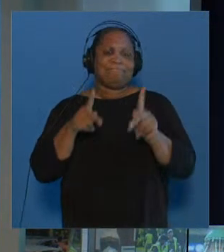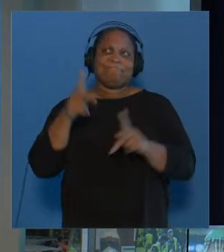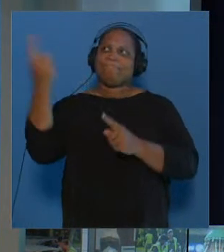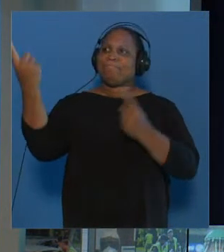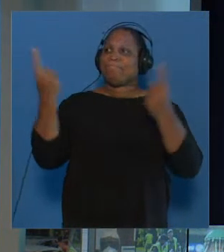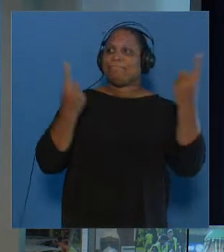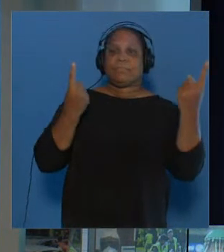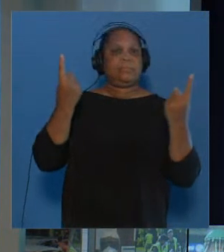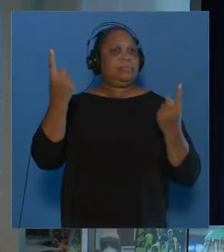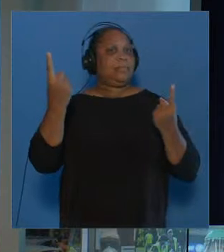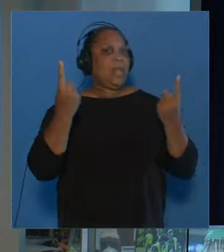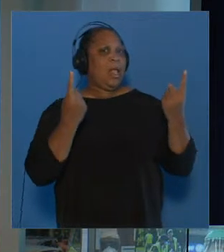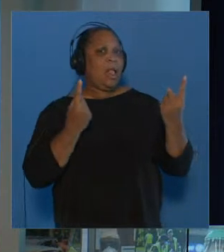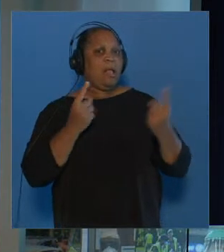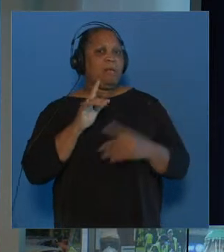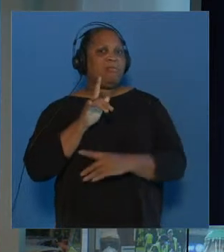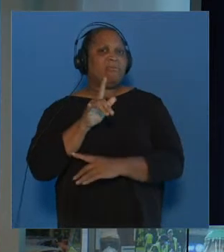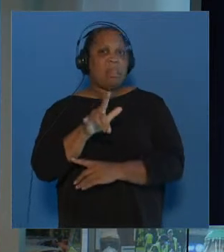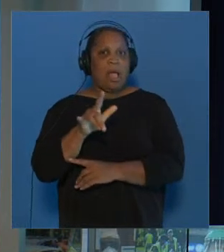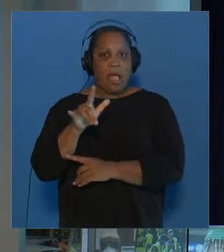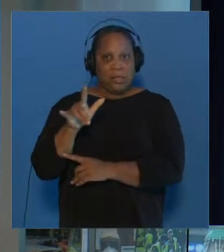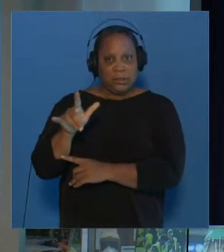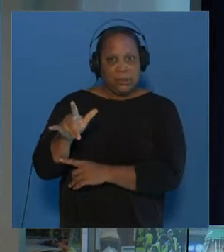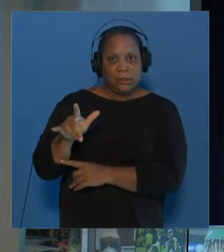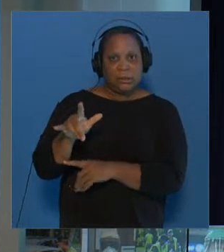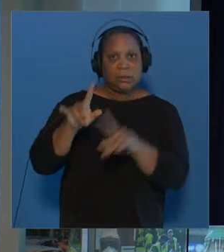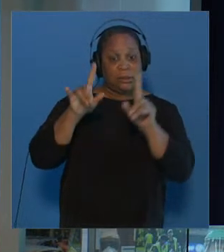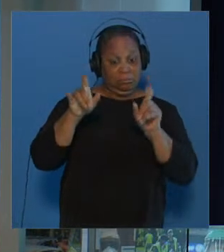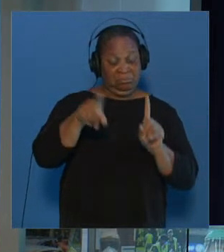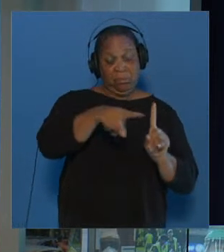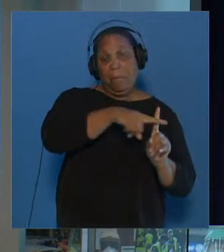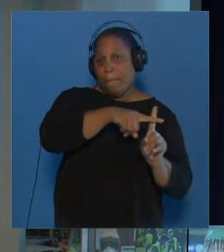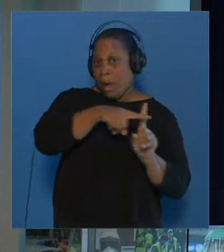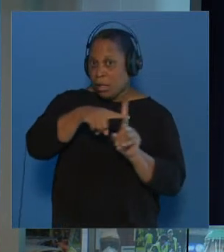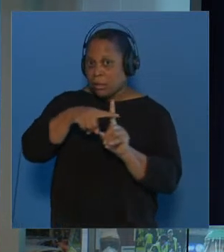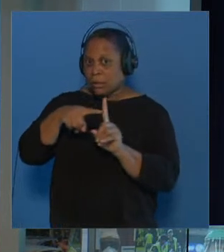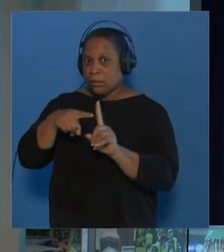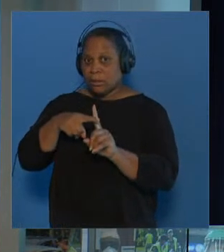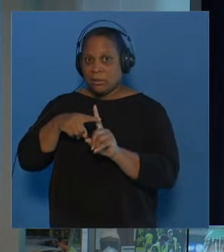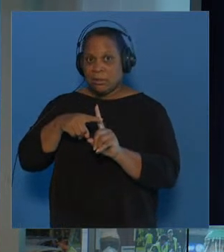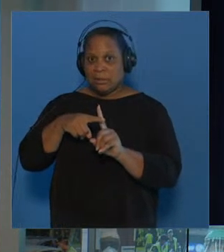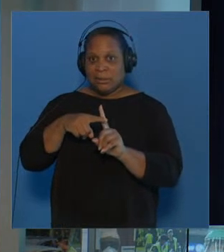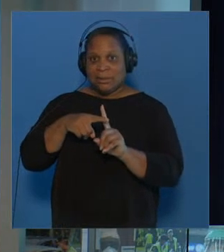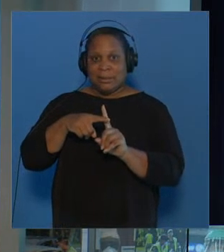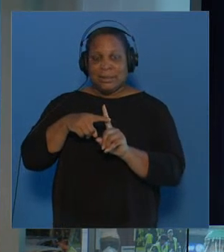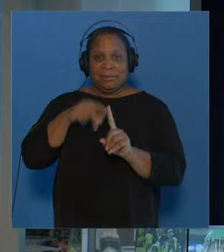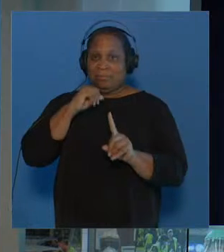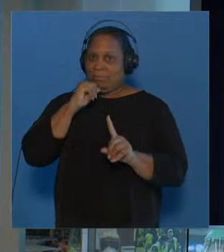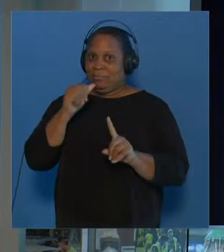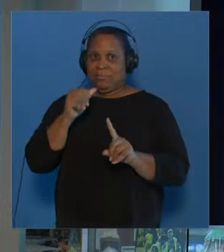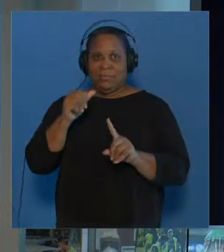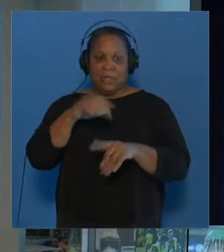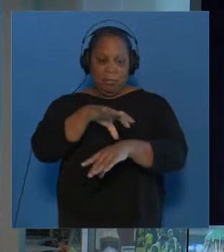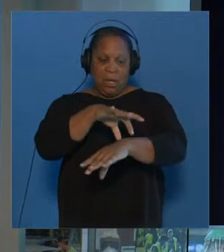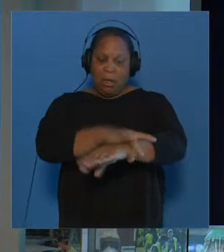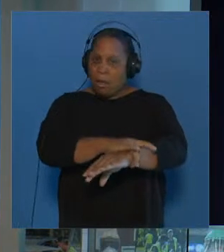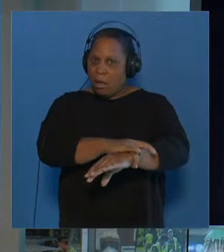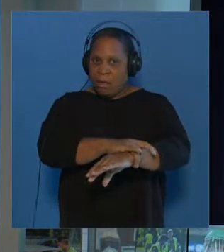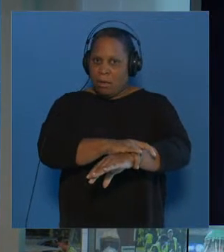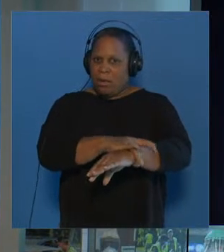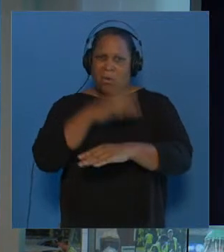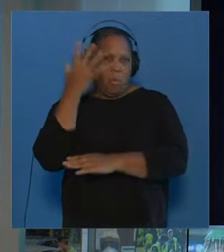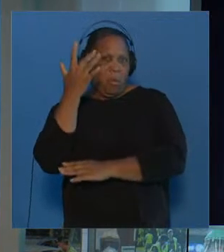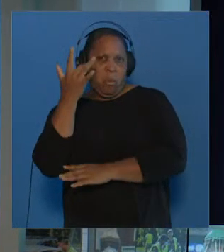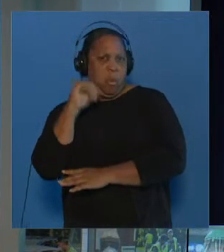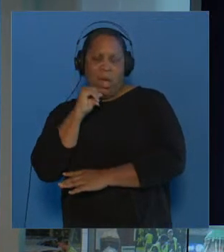on those flights that tested positive have not been fit tested with the monitoring bracelets. Why